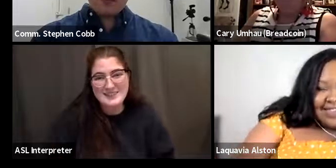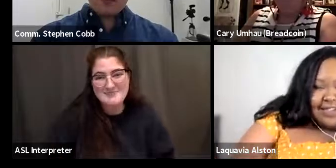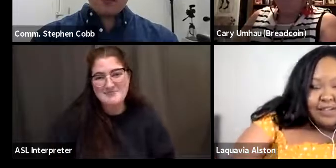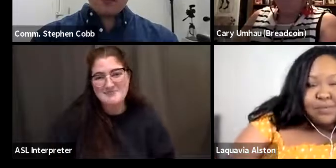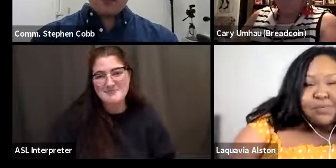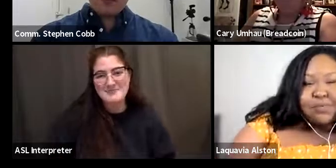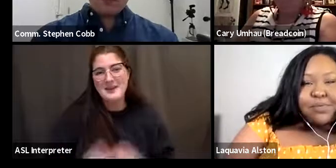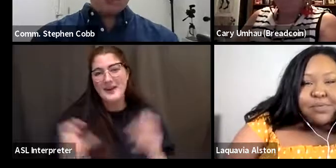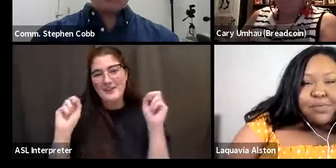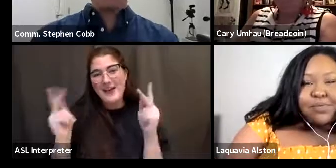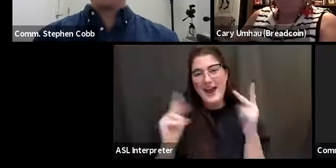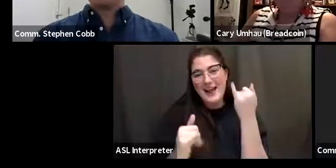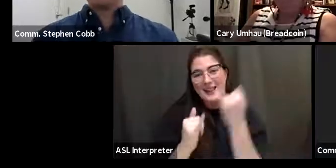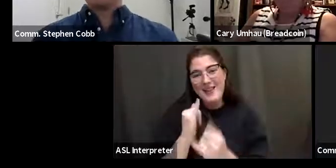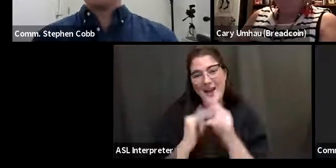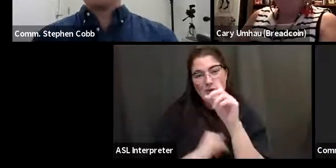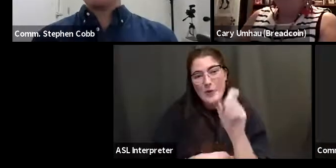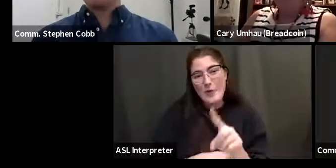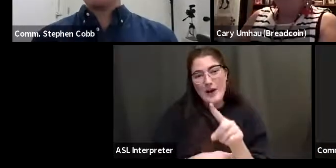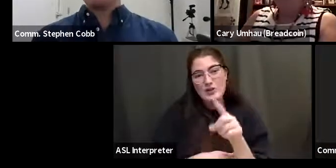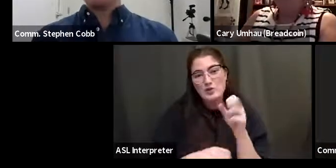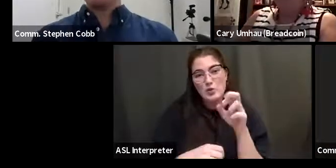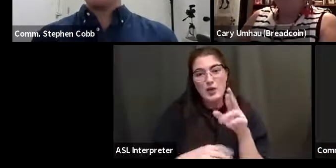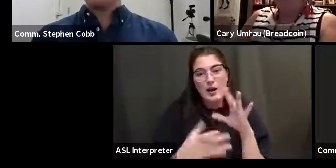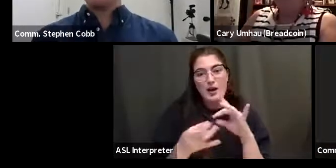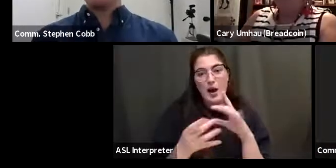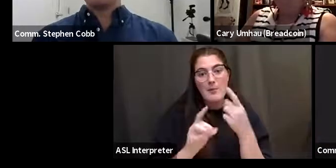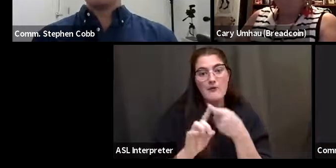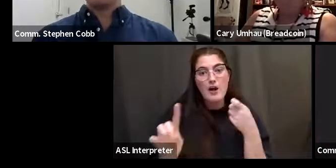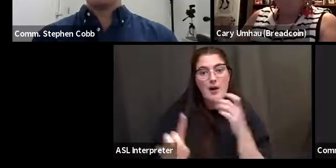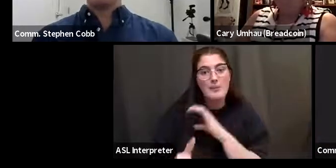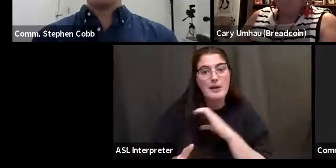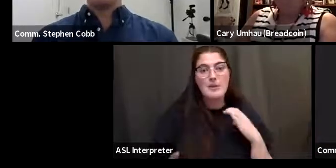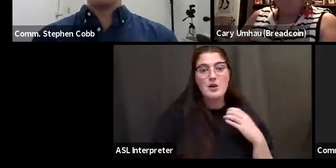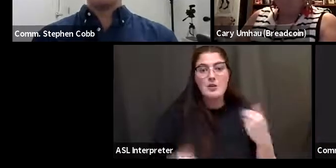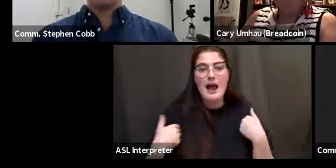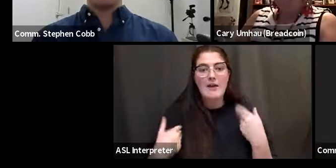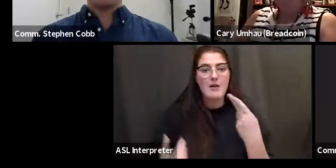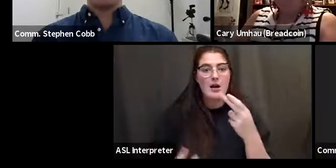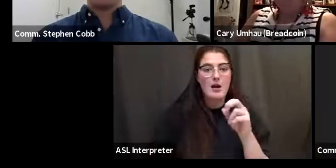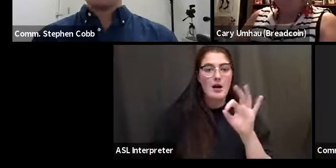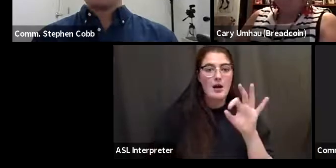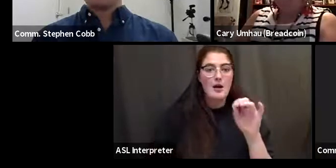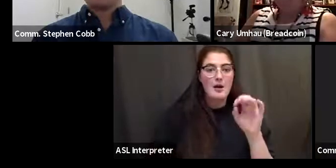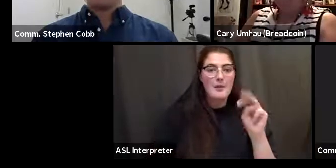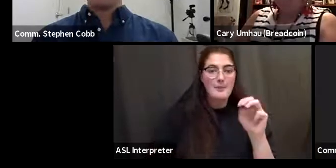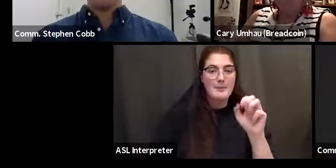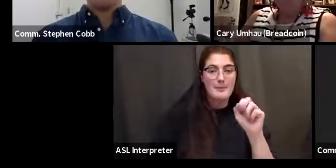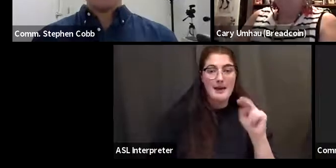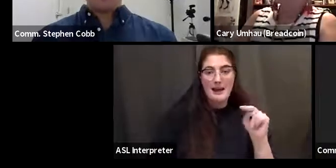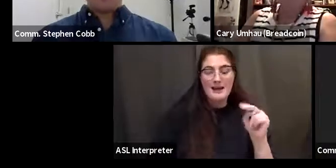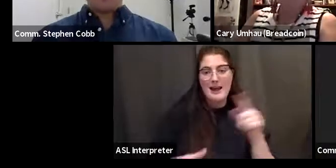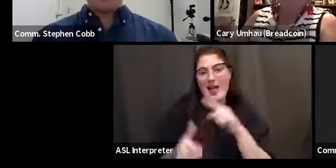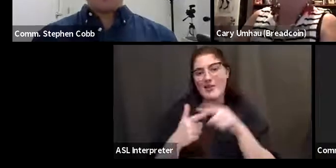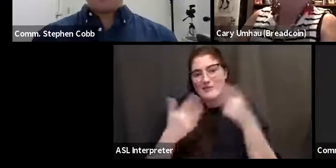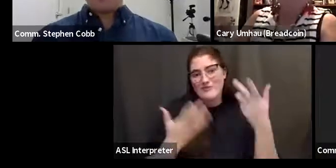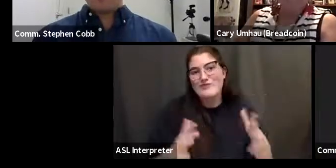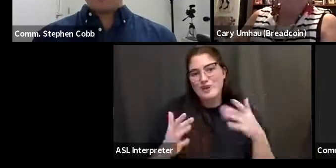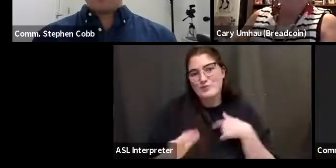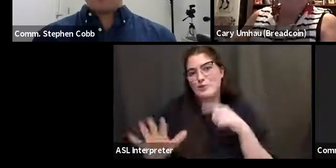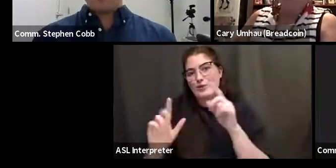Okay. And then our last question or comment from the commission, we have Commissioner Hoffman, and then we'll move to the audience.